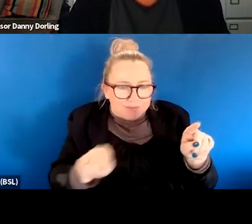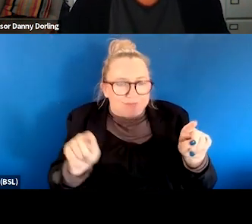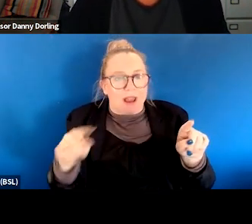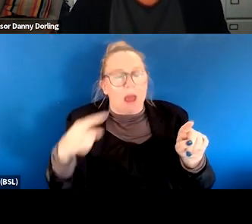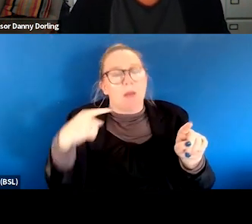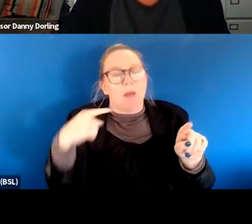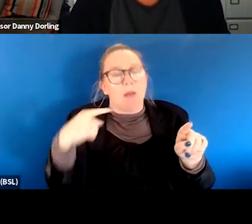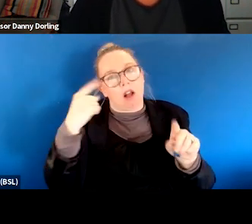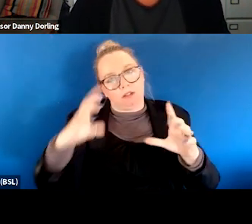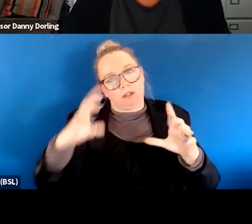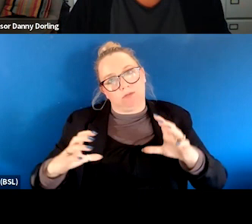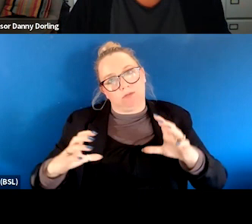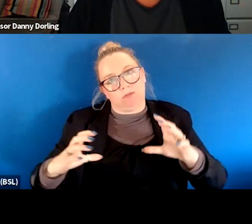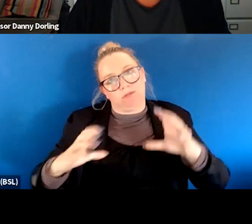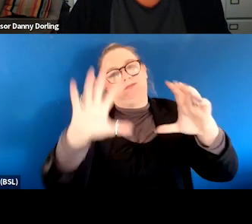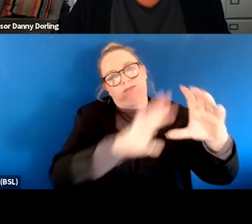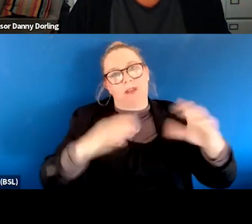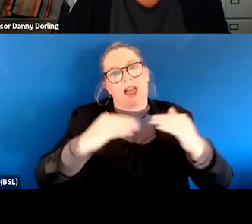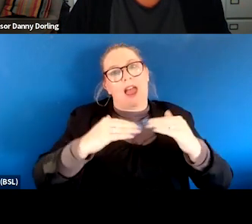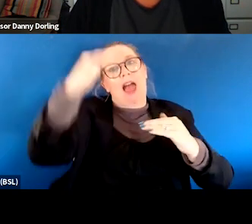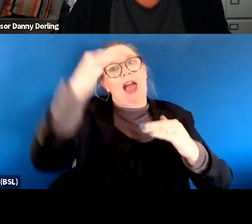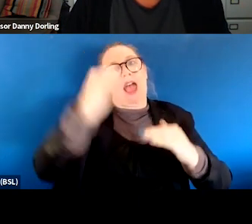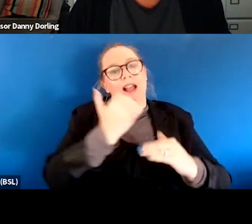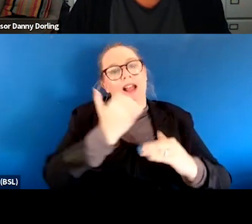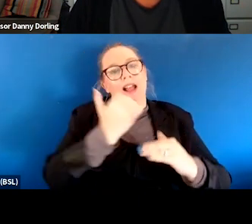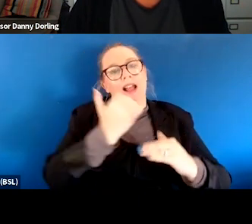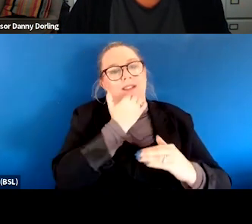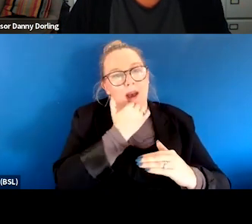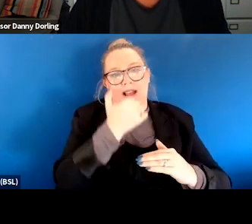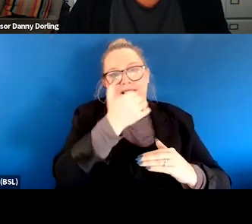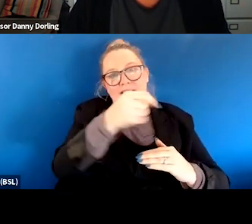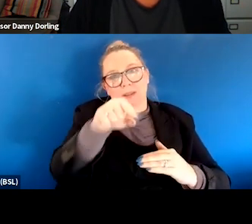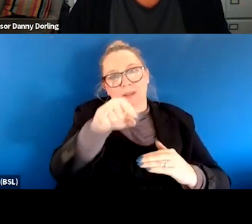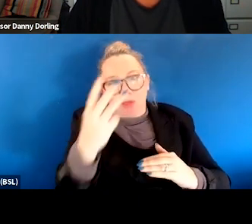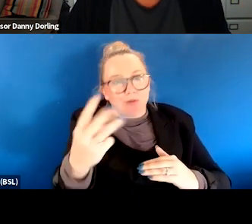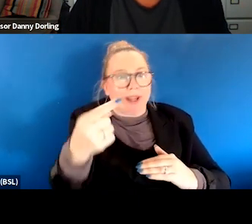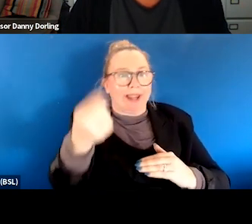concentrated wave in particular parts.